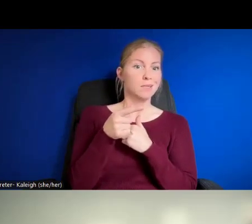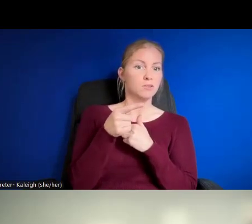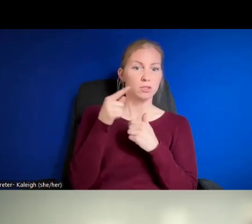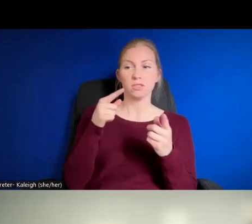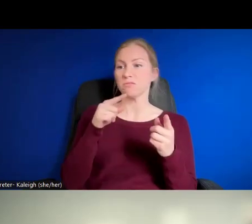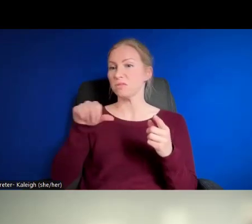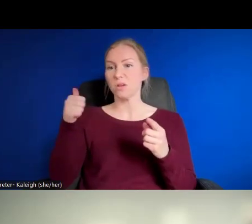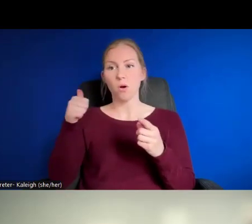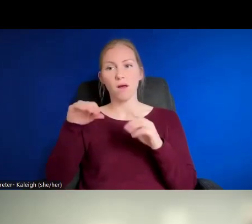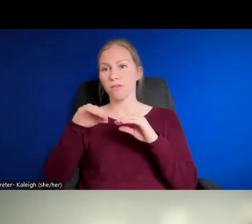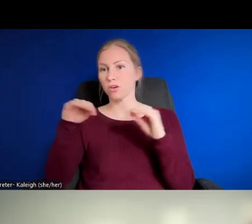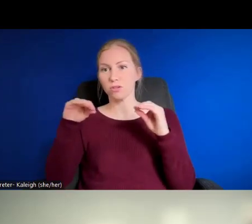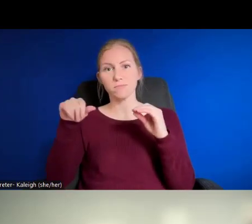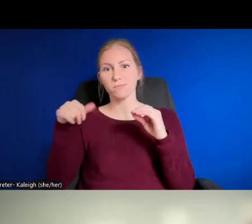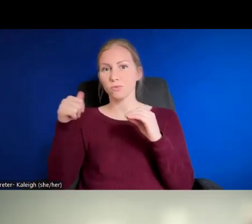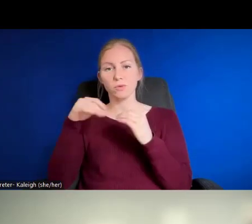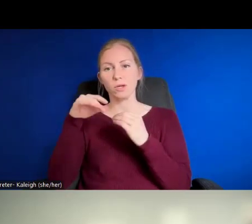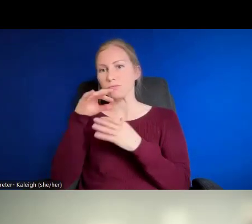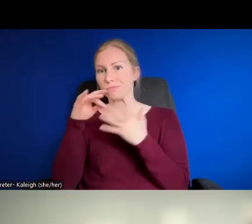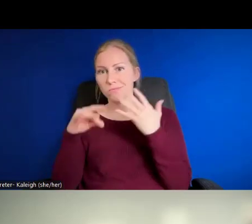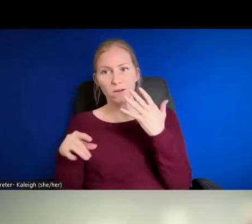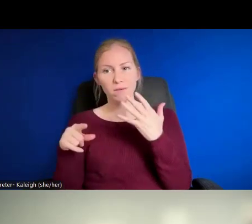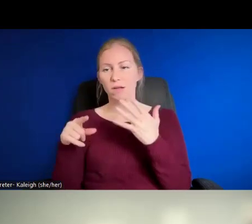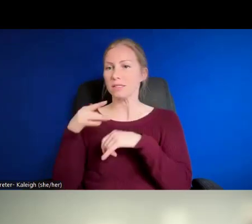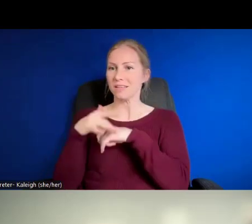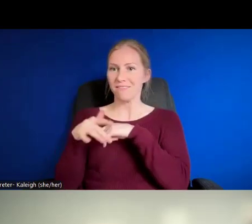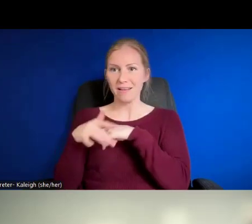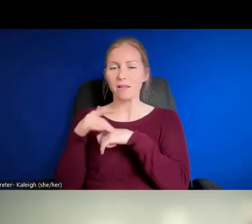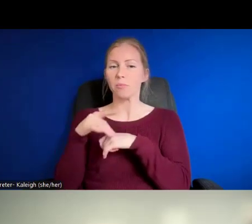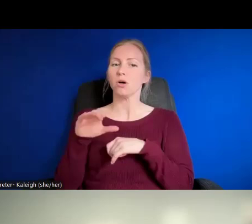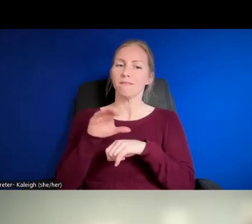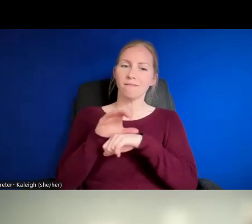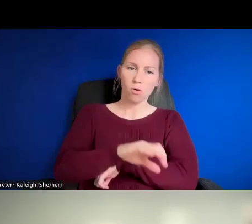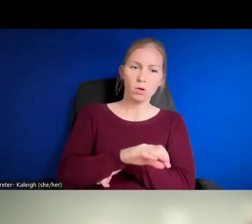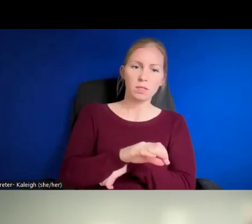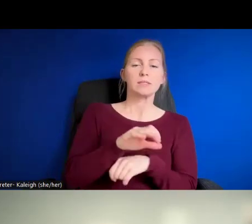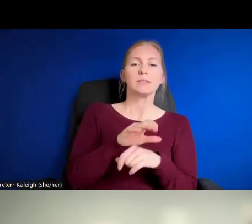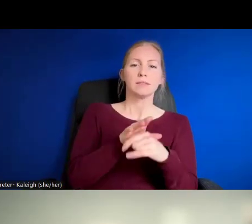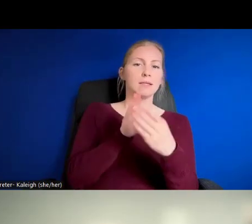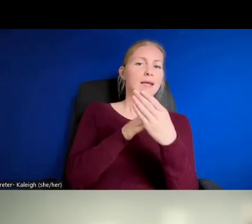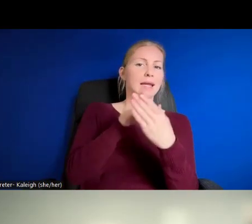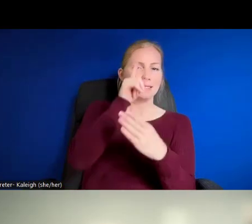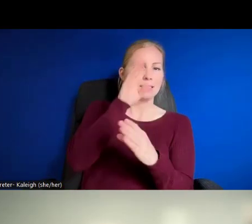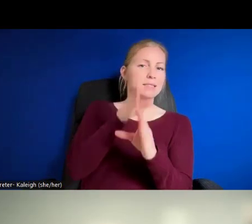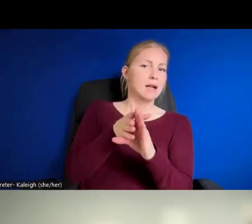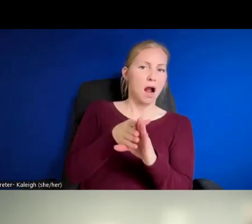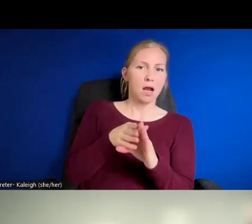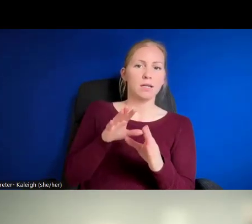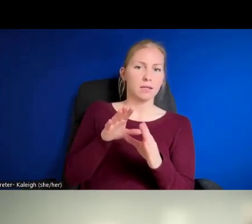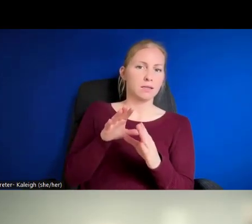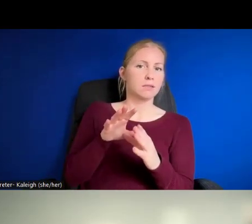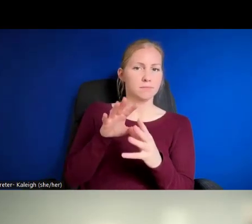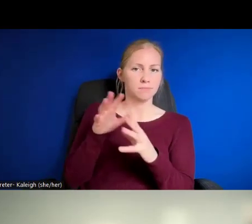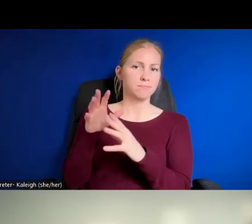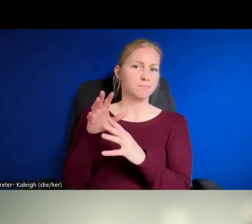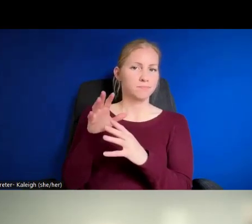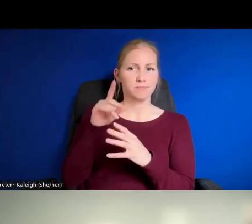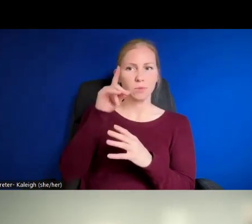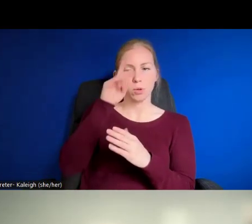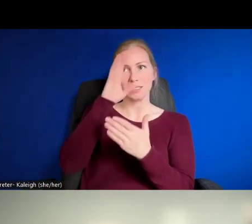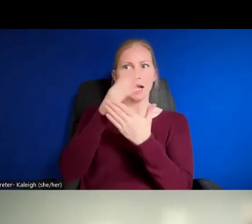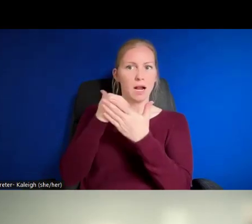to forced antipsychotic drugs is available, and that the statutory and regulatory